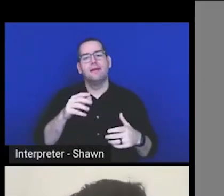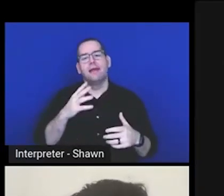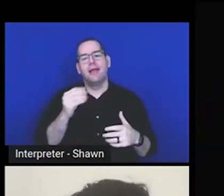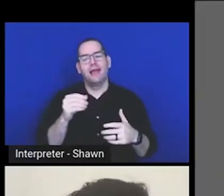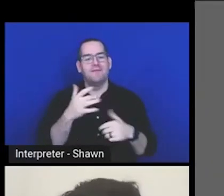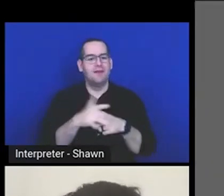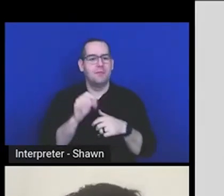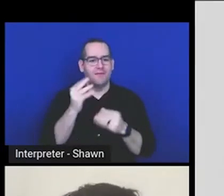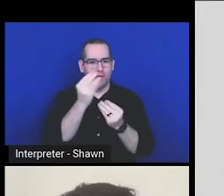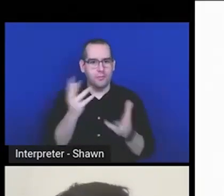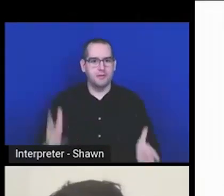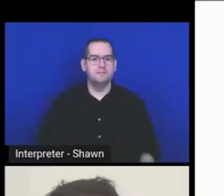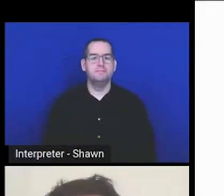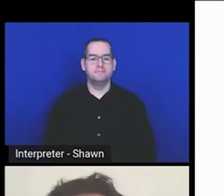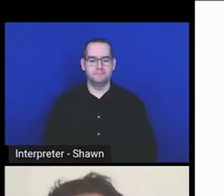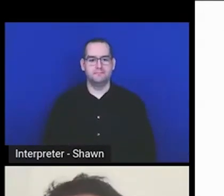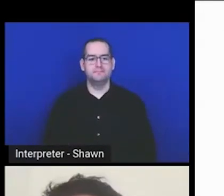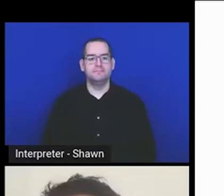please.